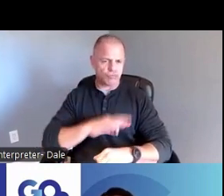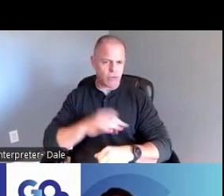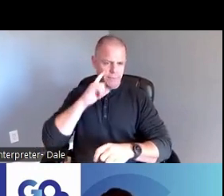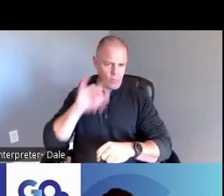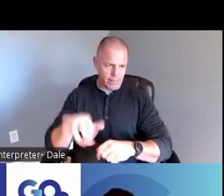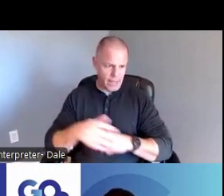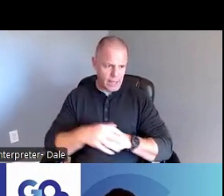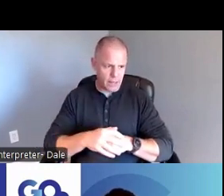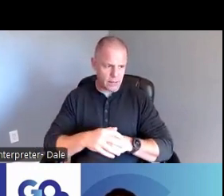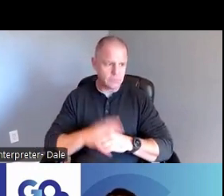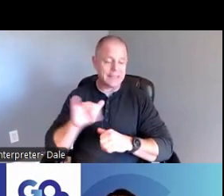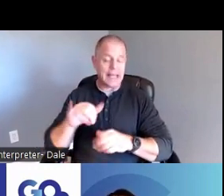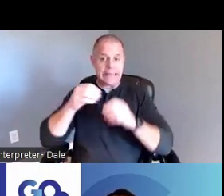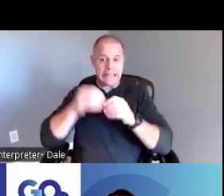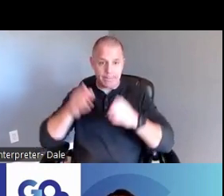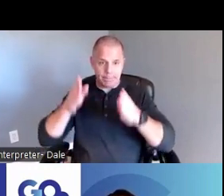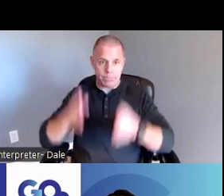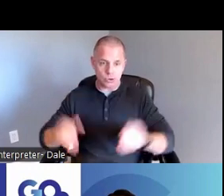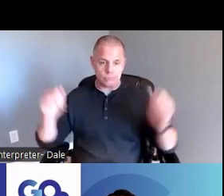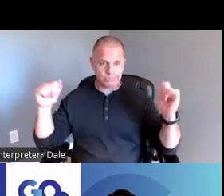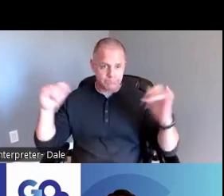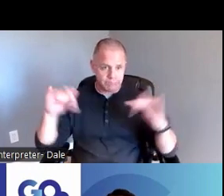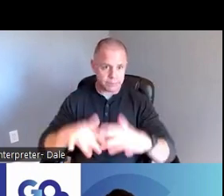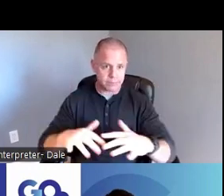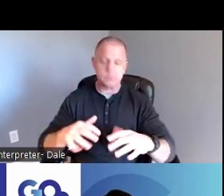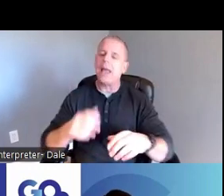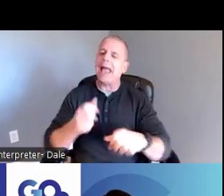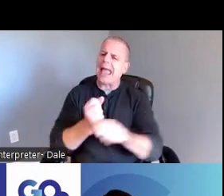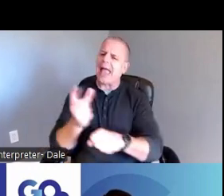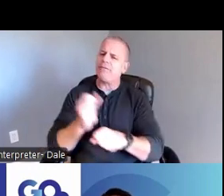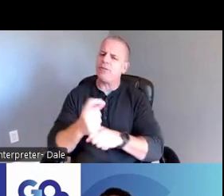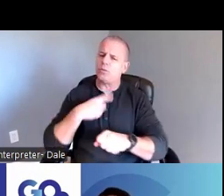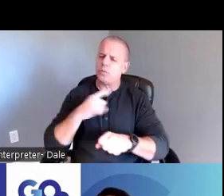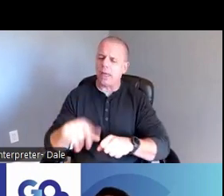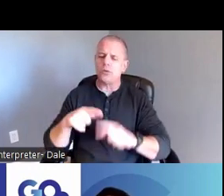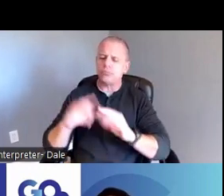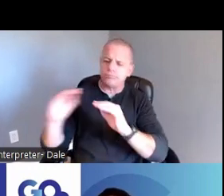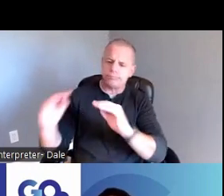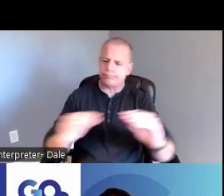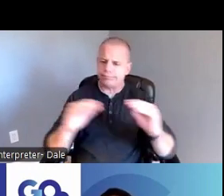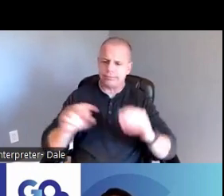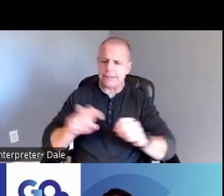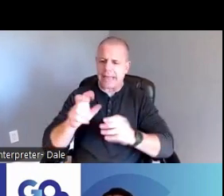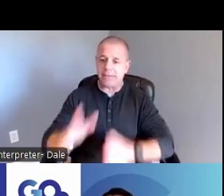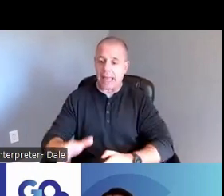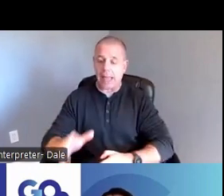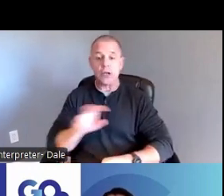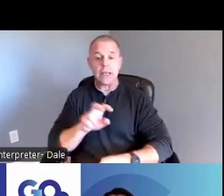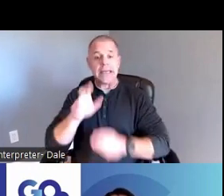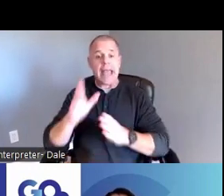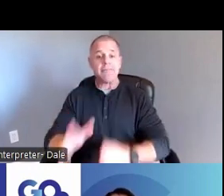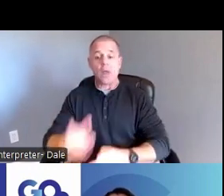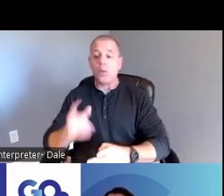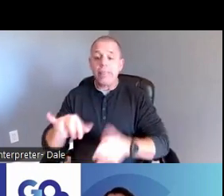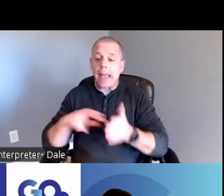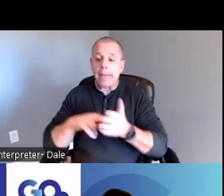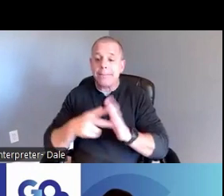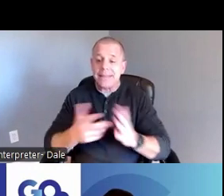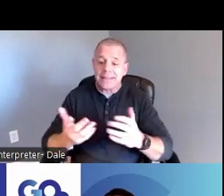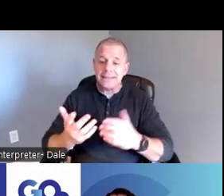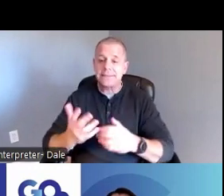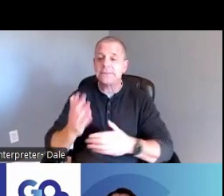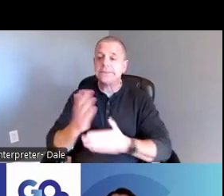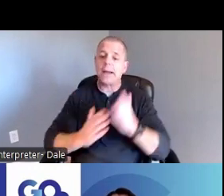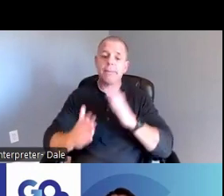held in person annually to really educate navigators. And we use the term navigators loosely. Some of them are community